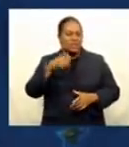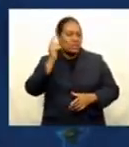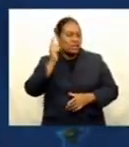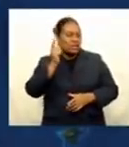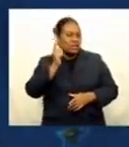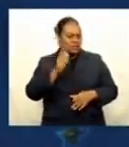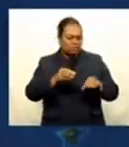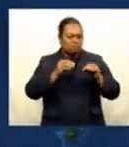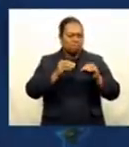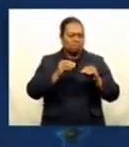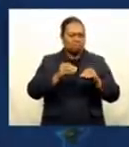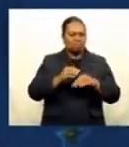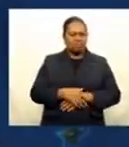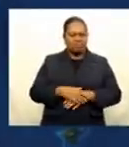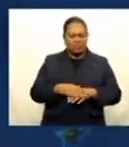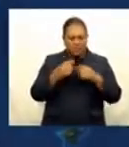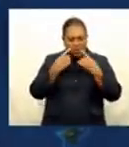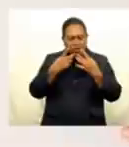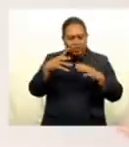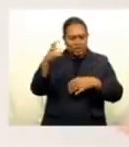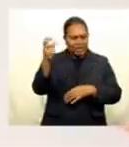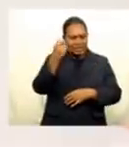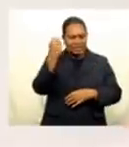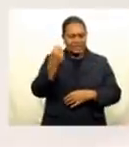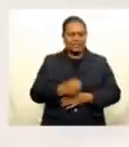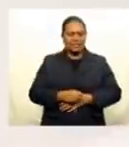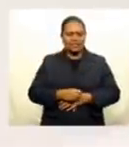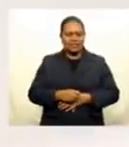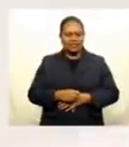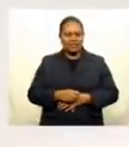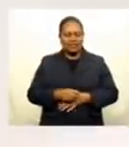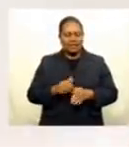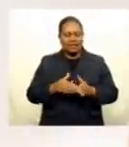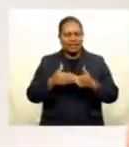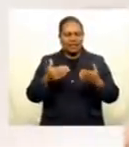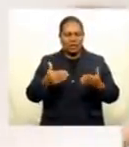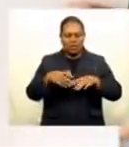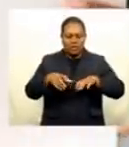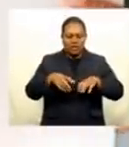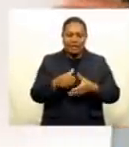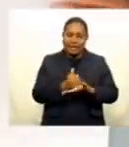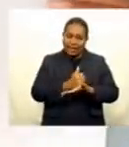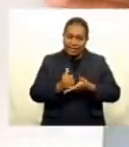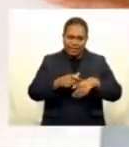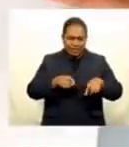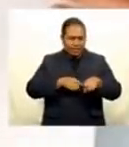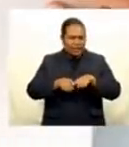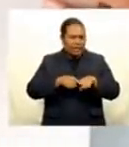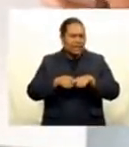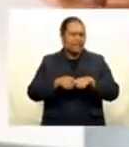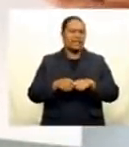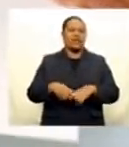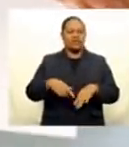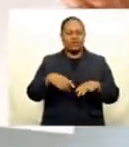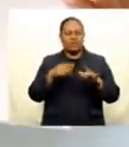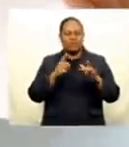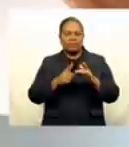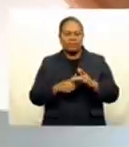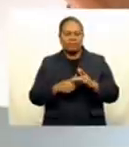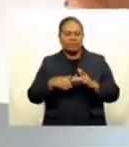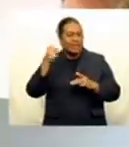platform has never met. Read to Succeed is a platform which engaged active learning for students from early childhood education to year